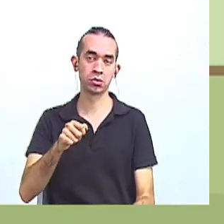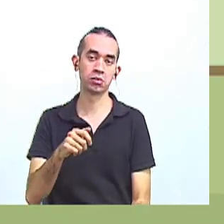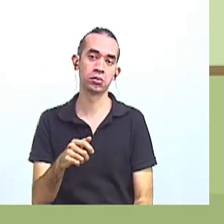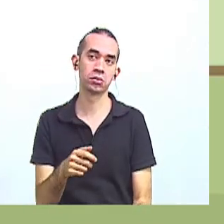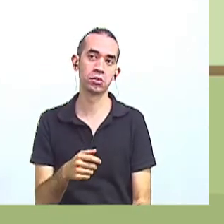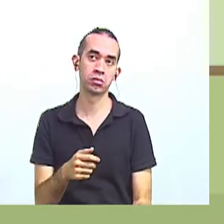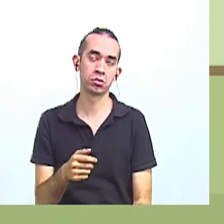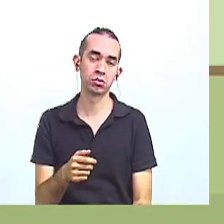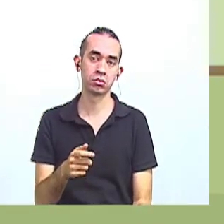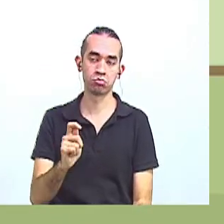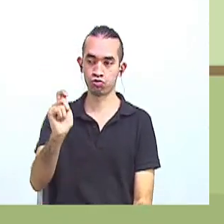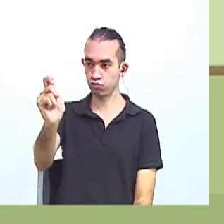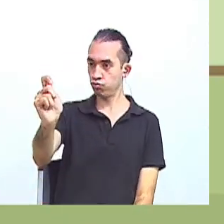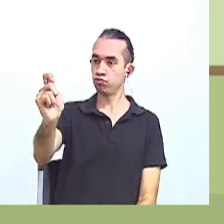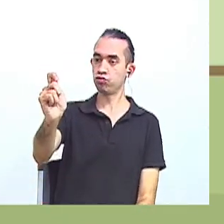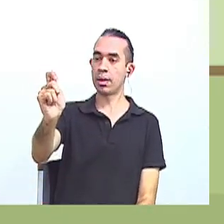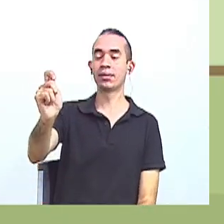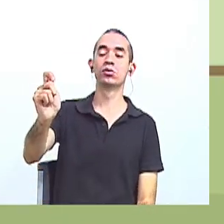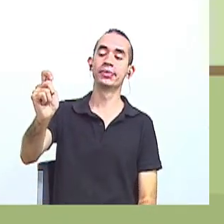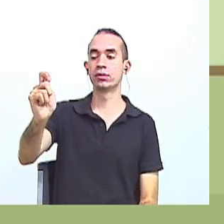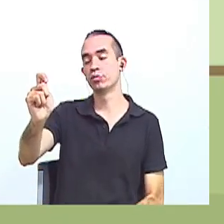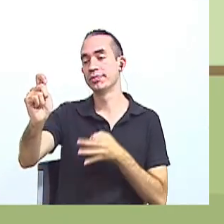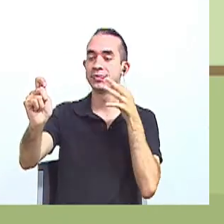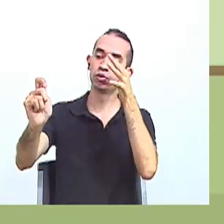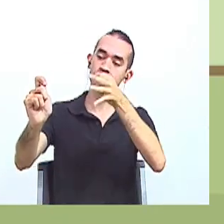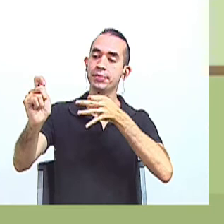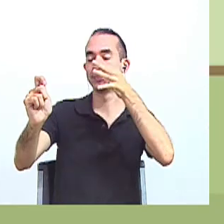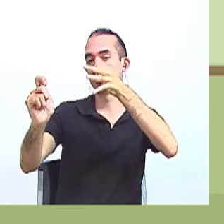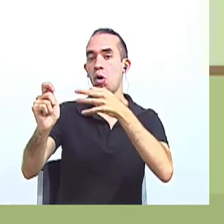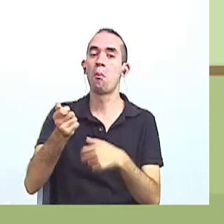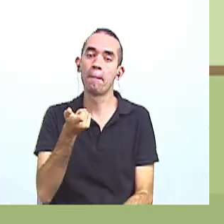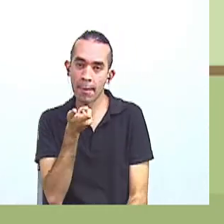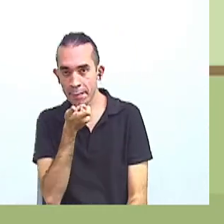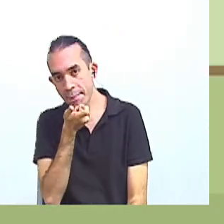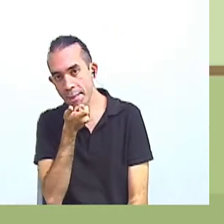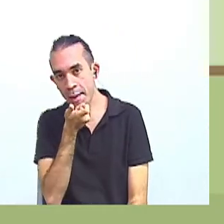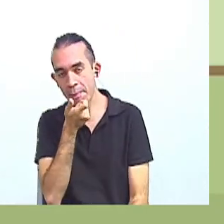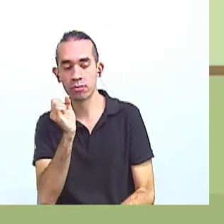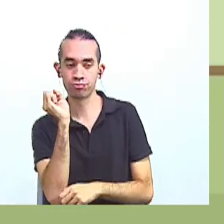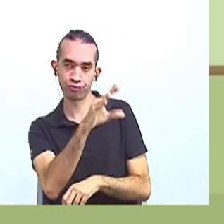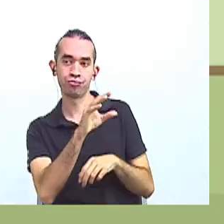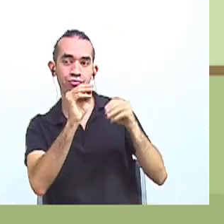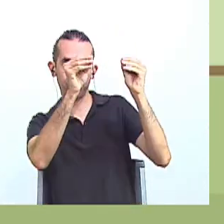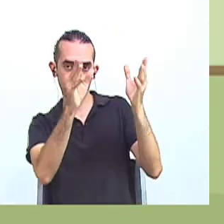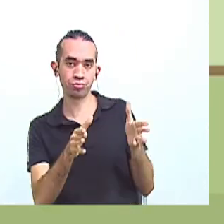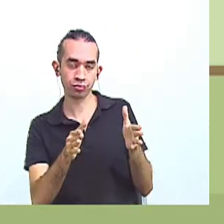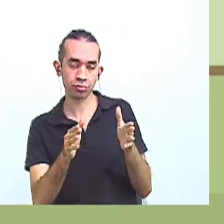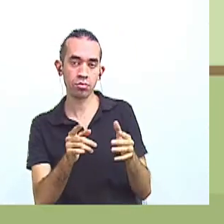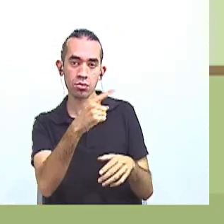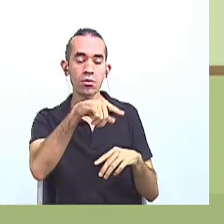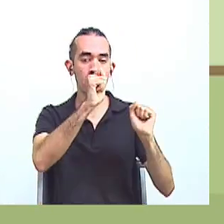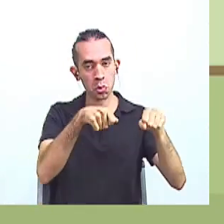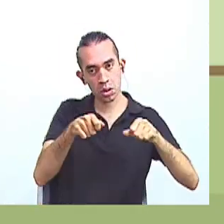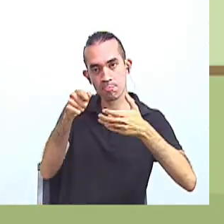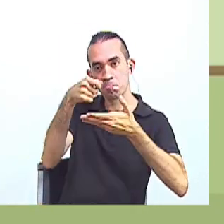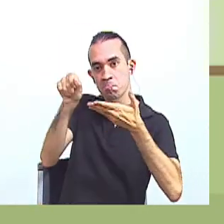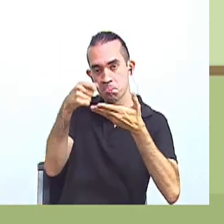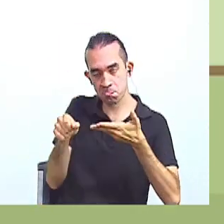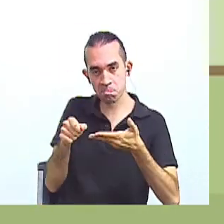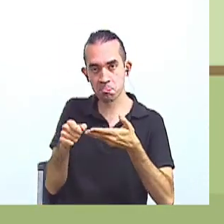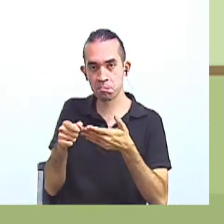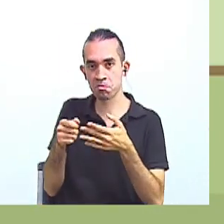phone, record yourself on a video or an audio, and send it to your teacher. They can actually check and give you